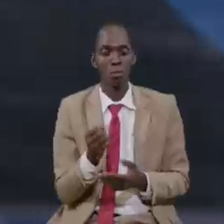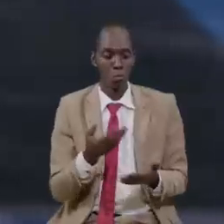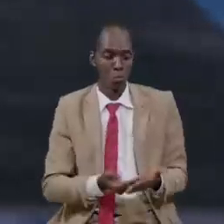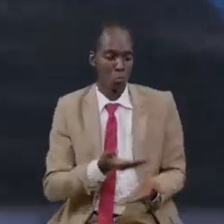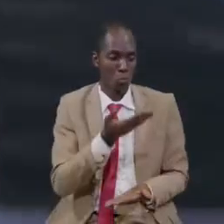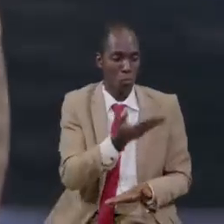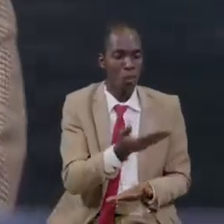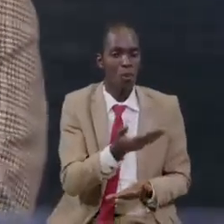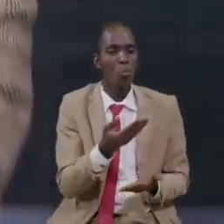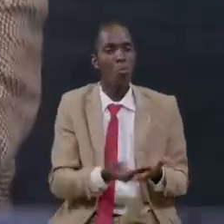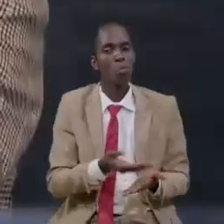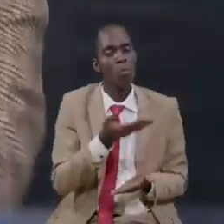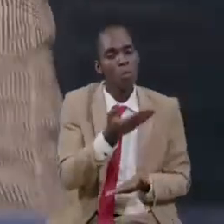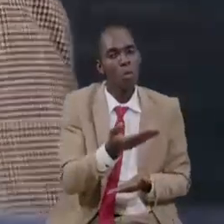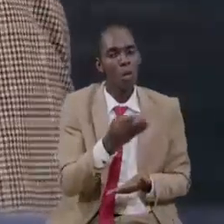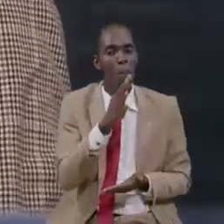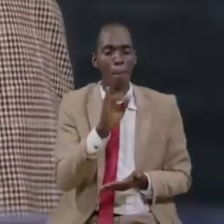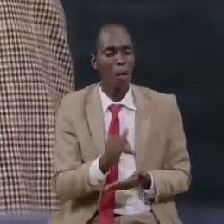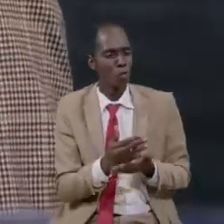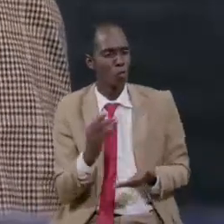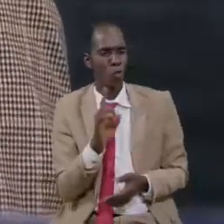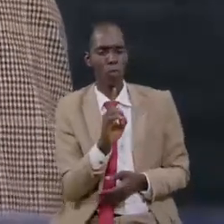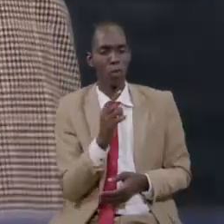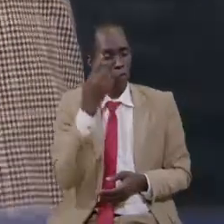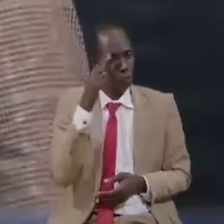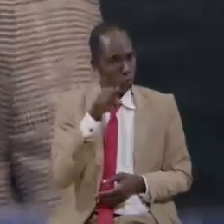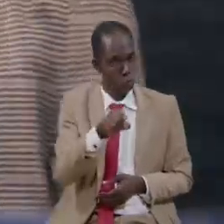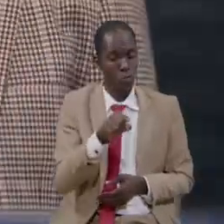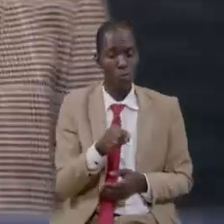Purchased by somebody. For you already, he